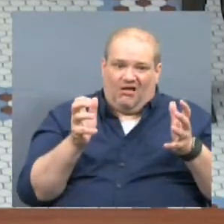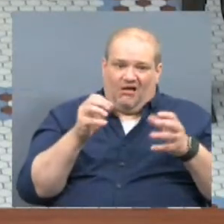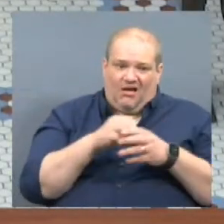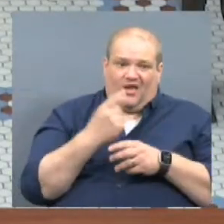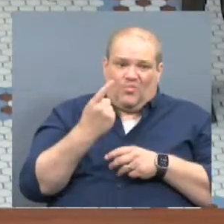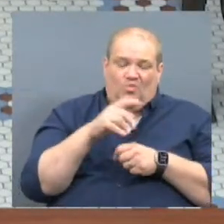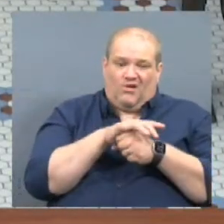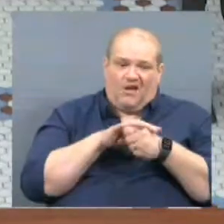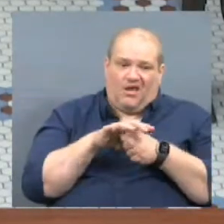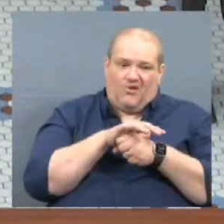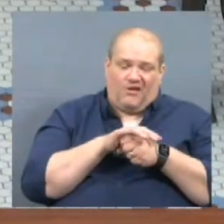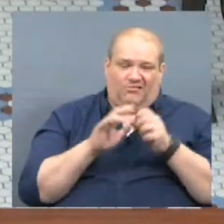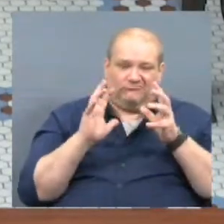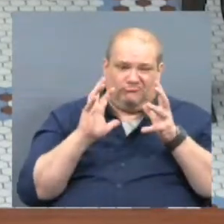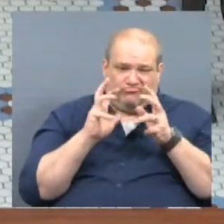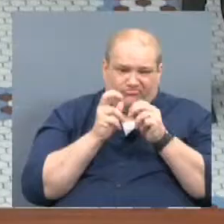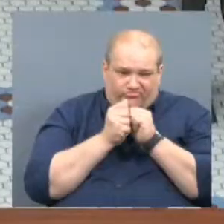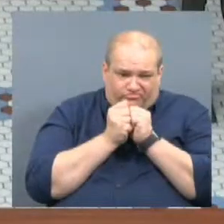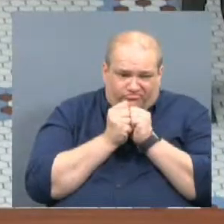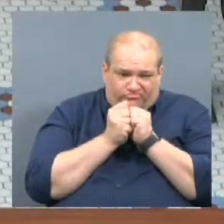area.